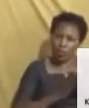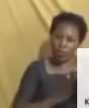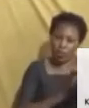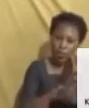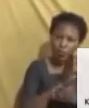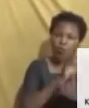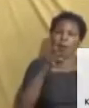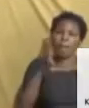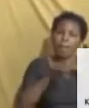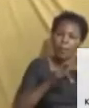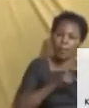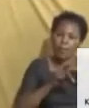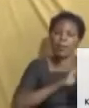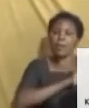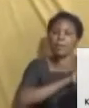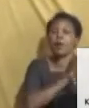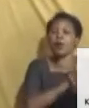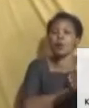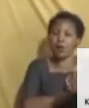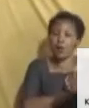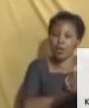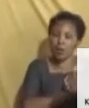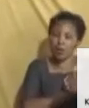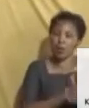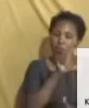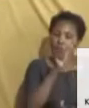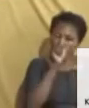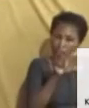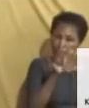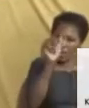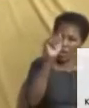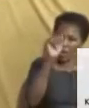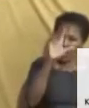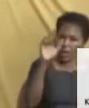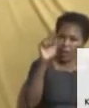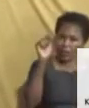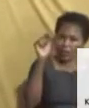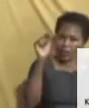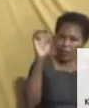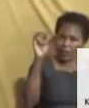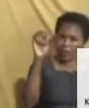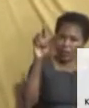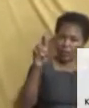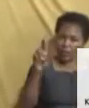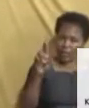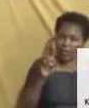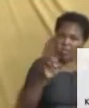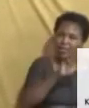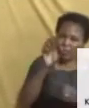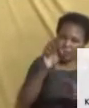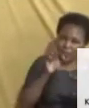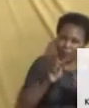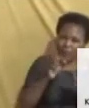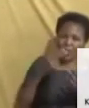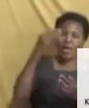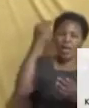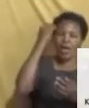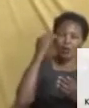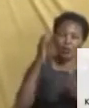constituent power. The word alter was specifically used by the High Court and the Court of